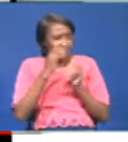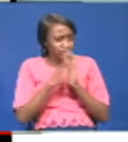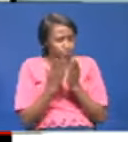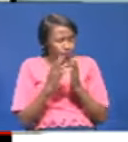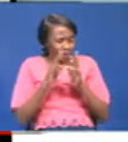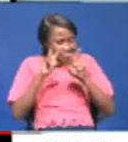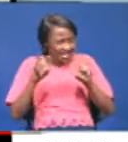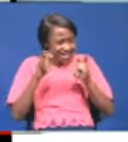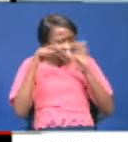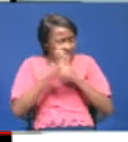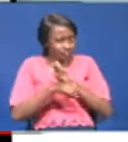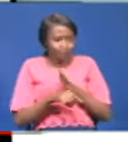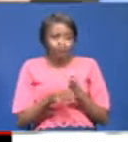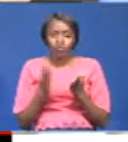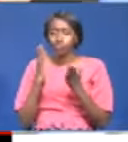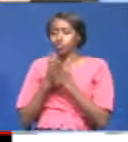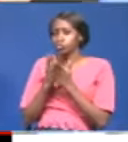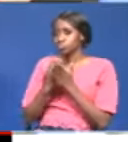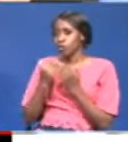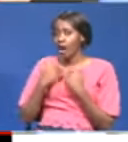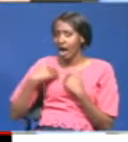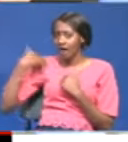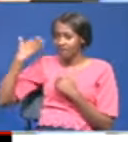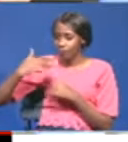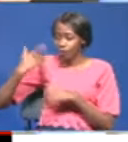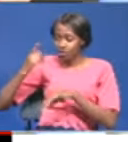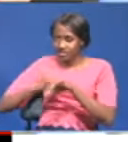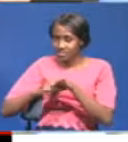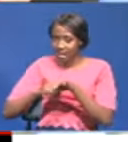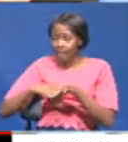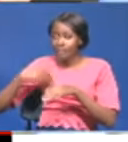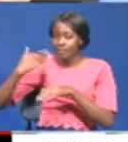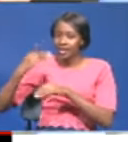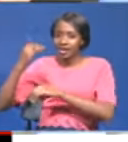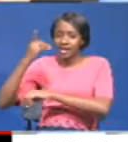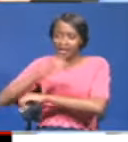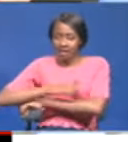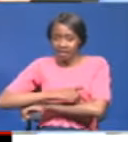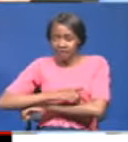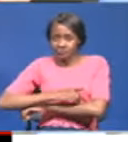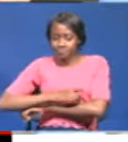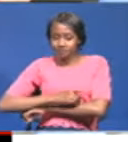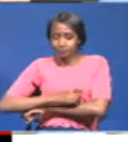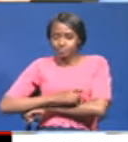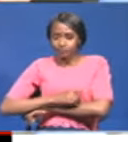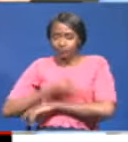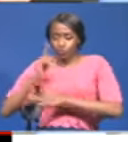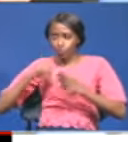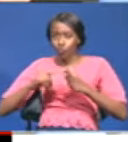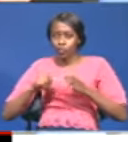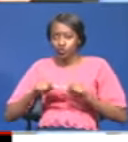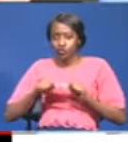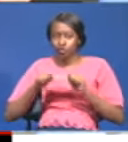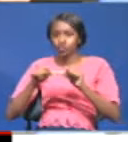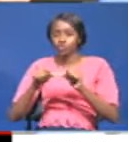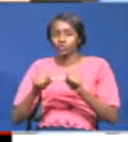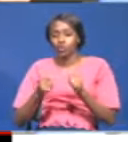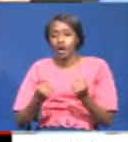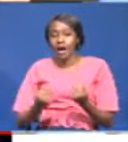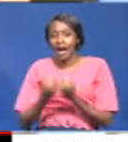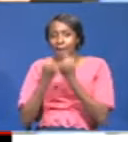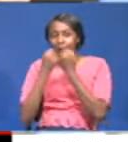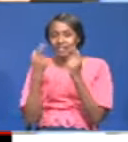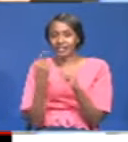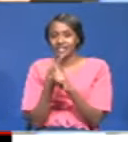a weekly report on what's going on all social media platforms, and there